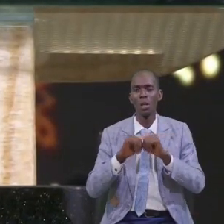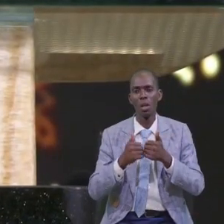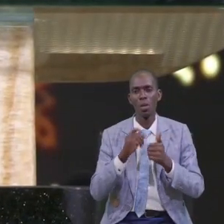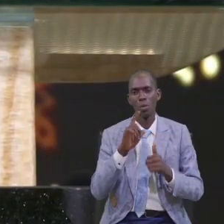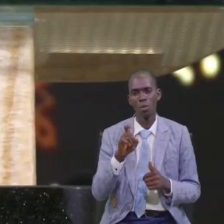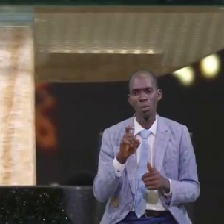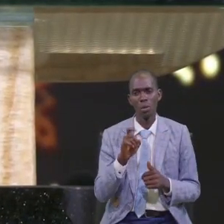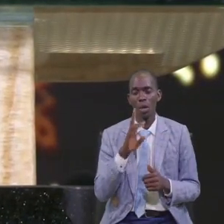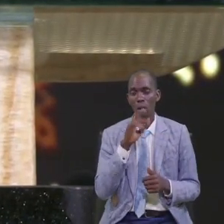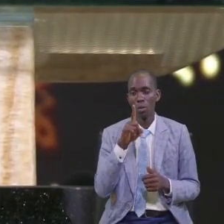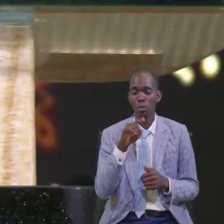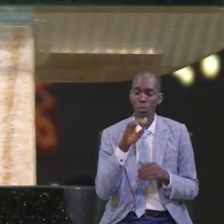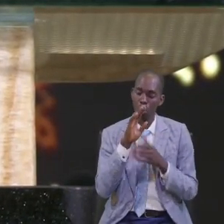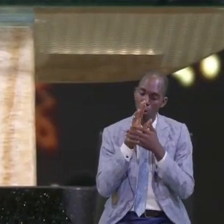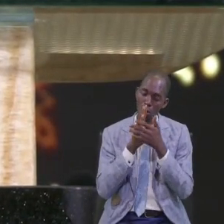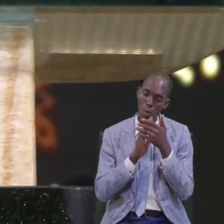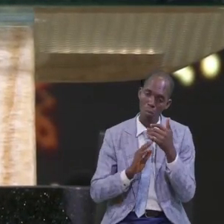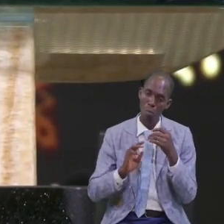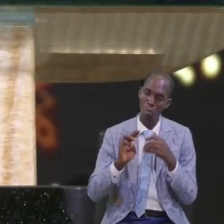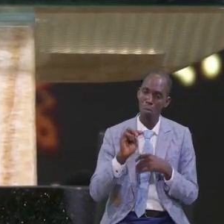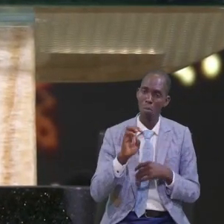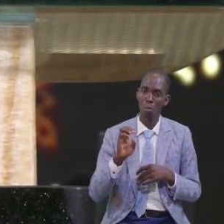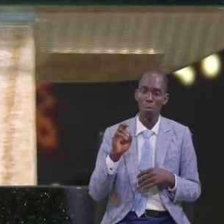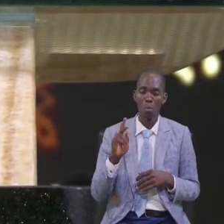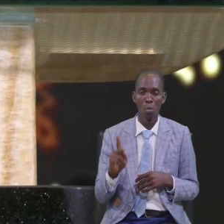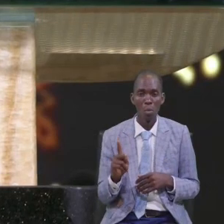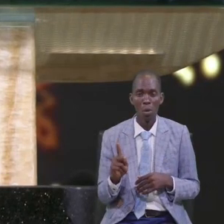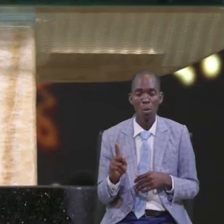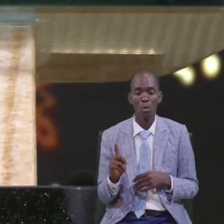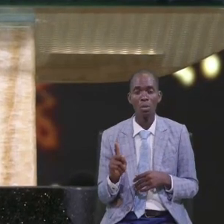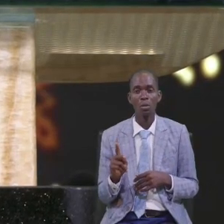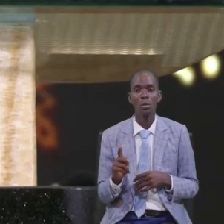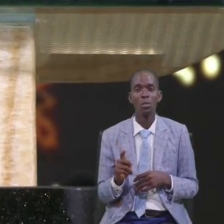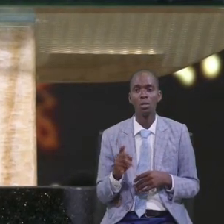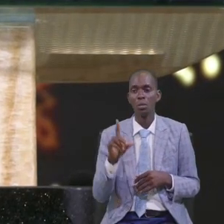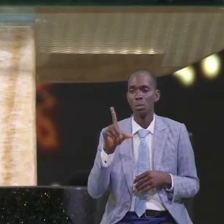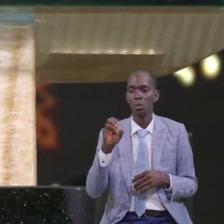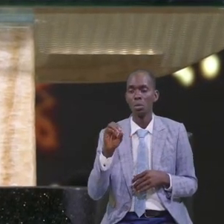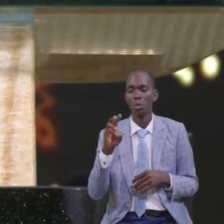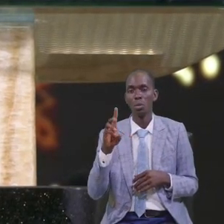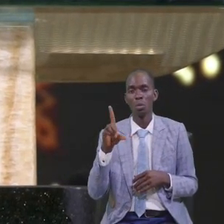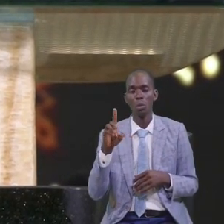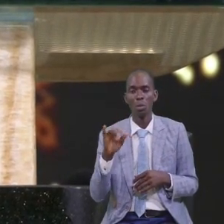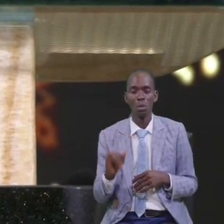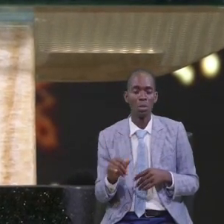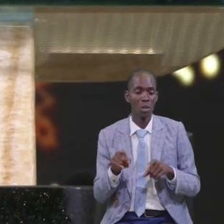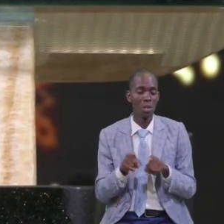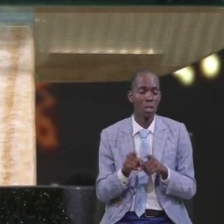Are you meek and lowly as Jesus?